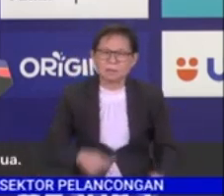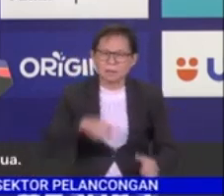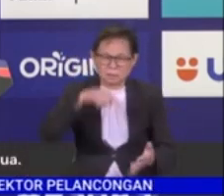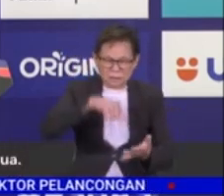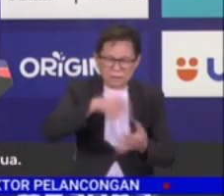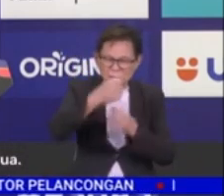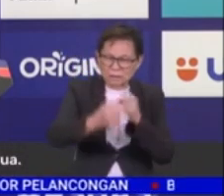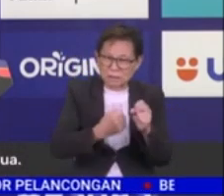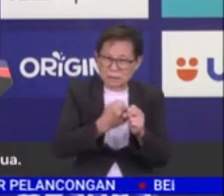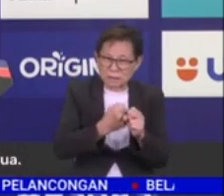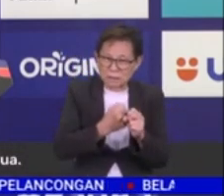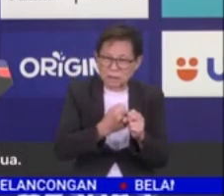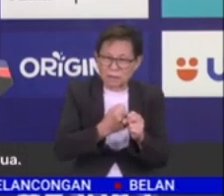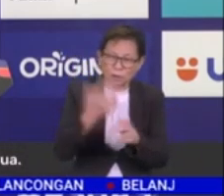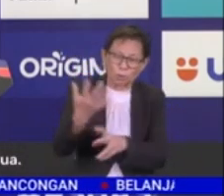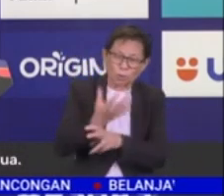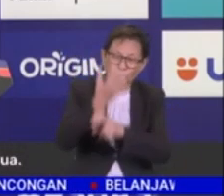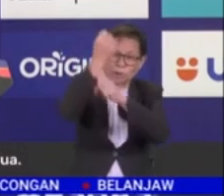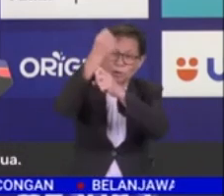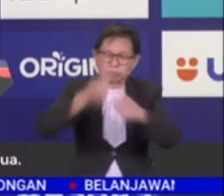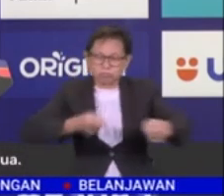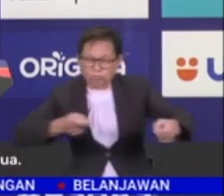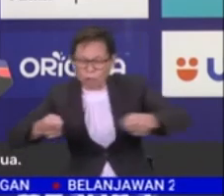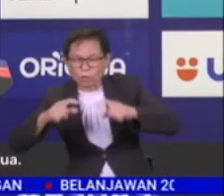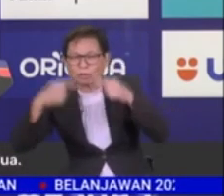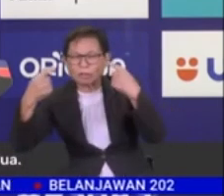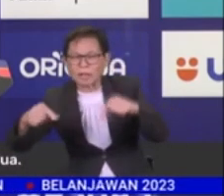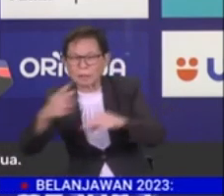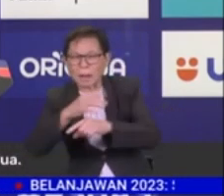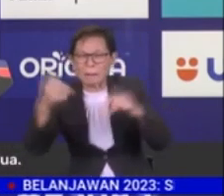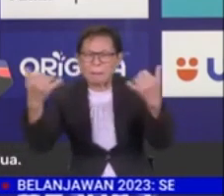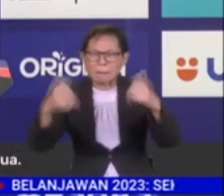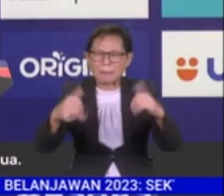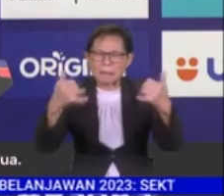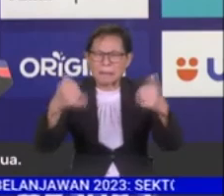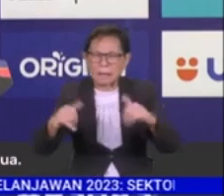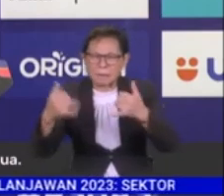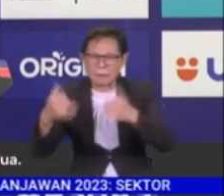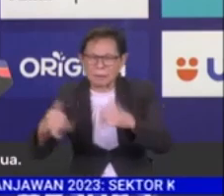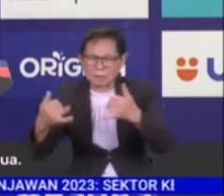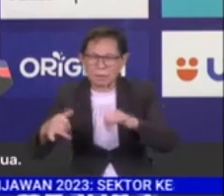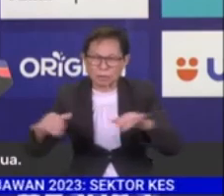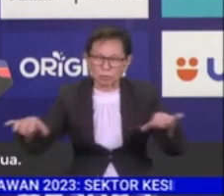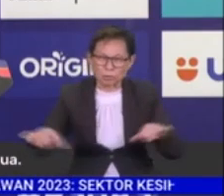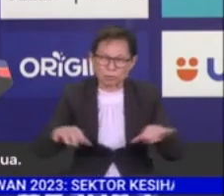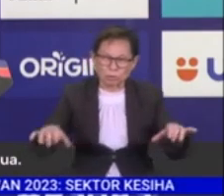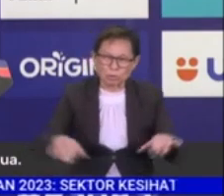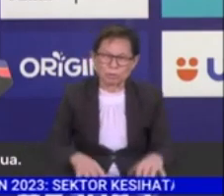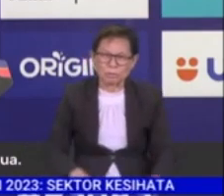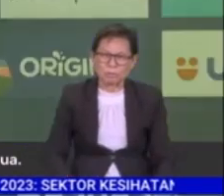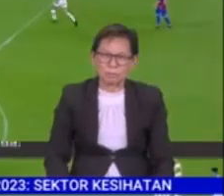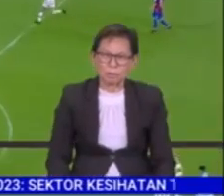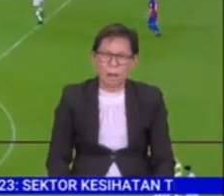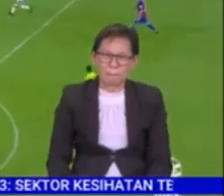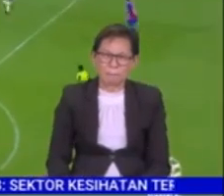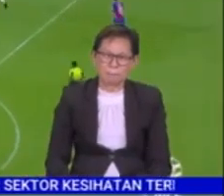It's not easy to win and to control the game and to play like the players did, especially in second half.